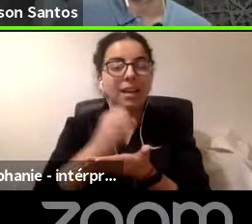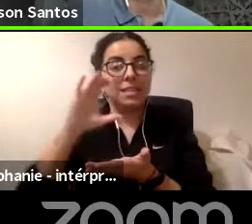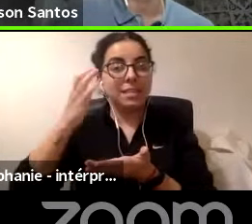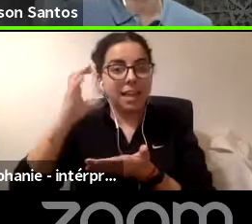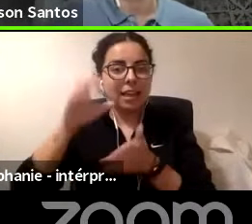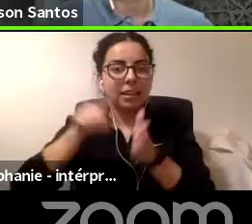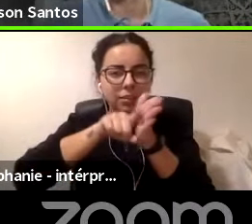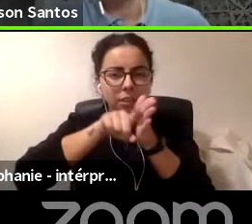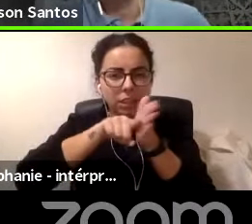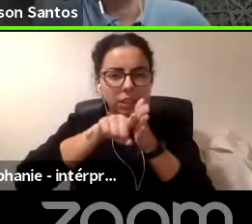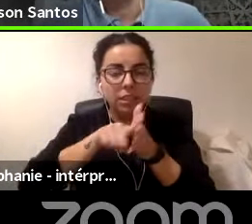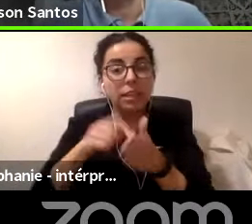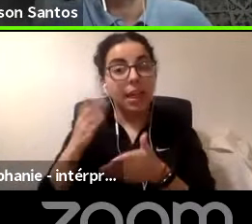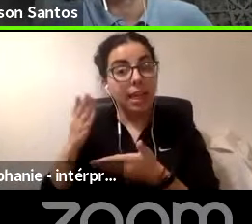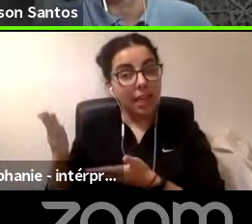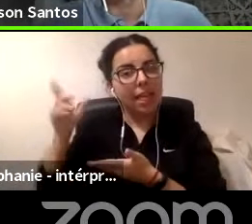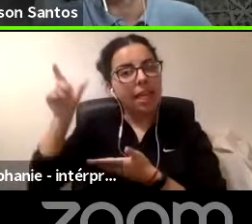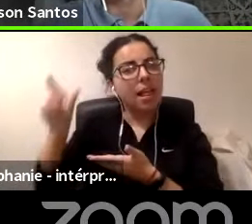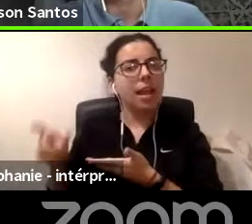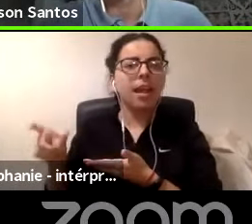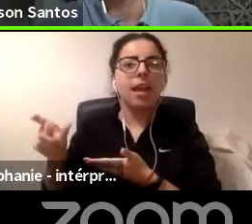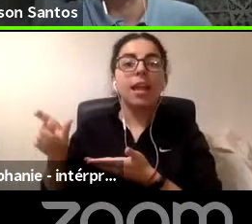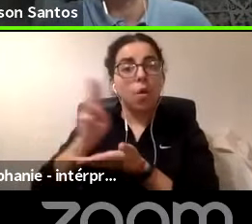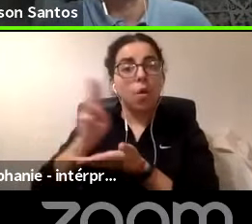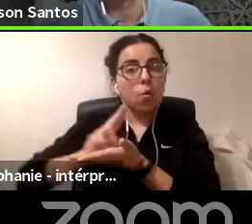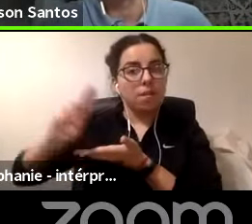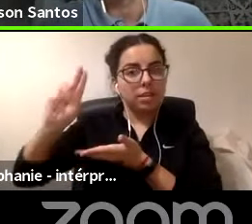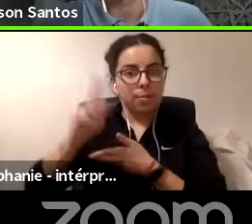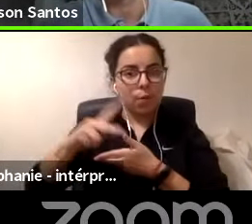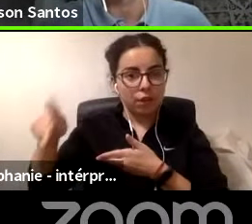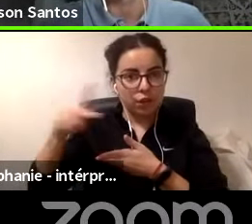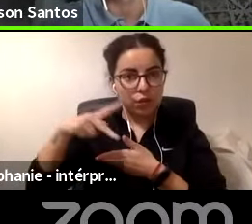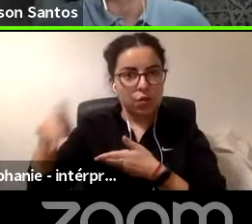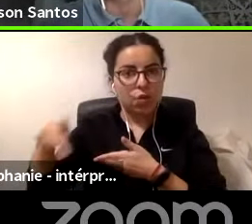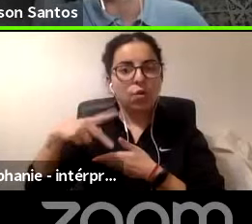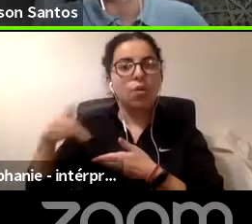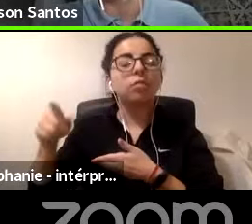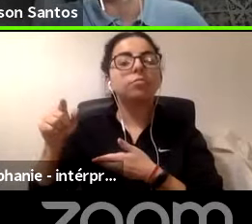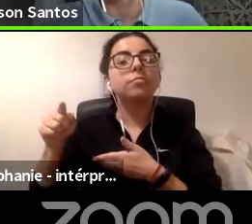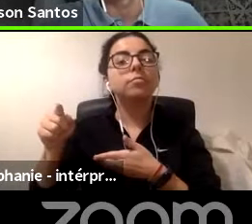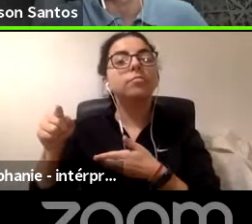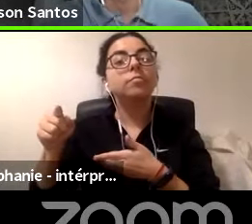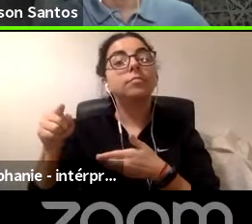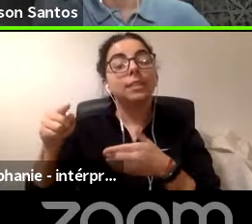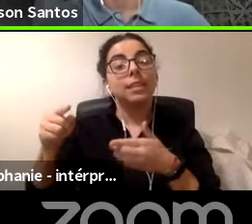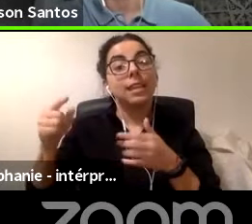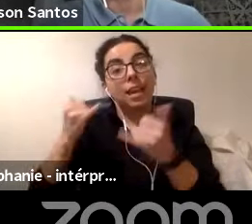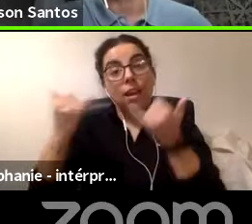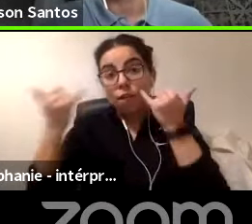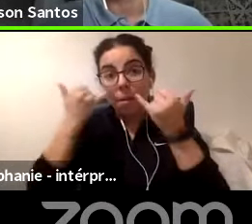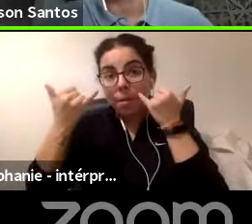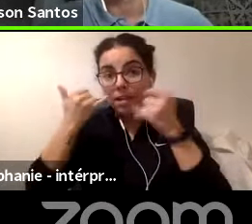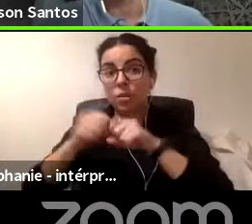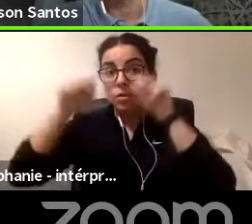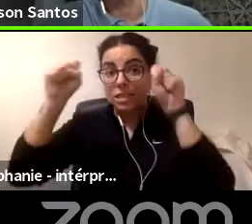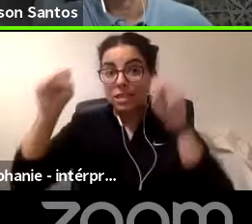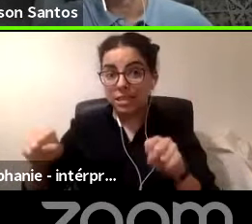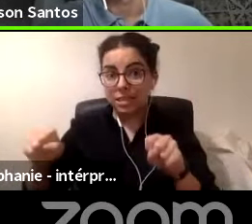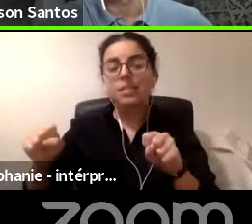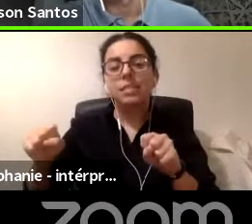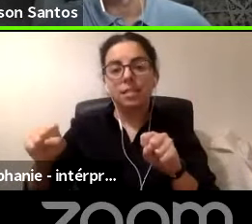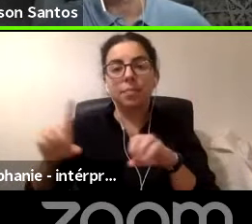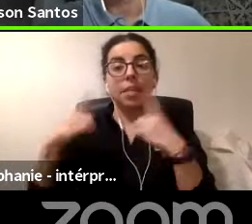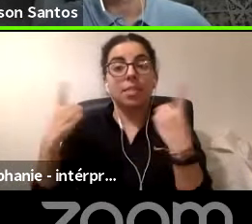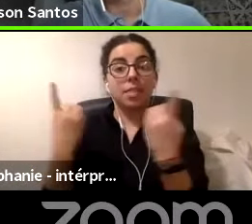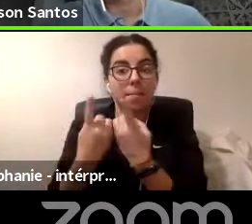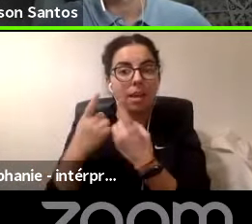Professor Hevner is a distinguished university professor and eminent scholar in the information system and decision science department in